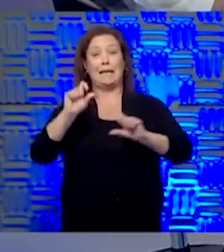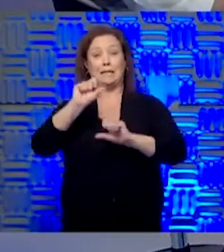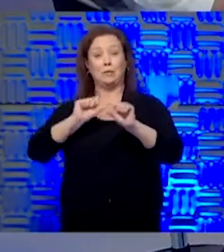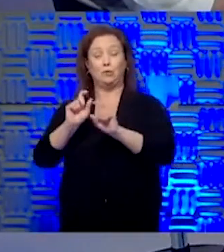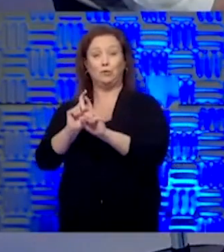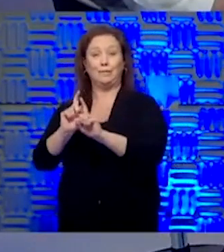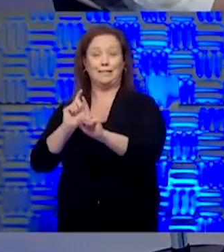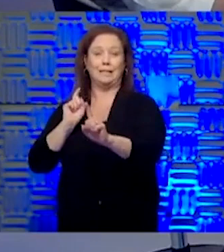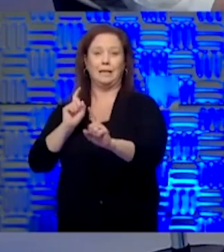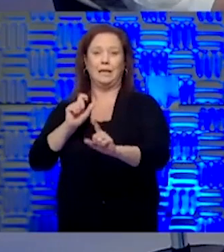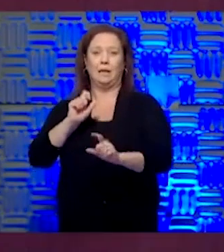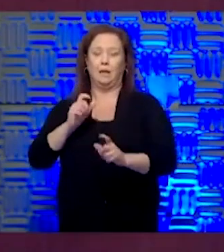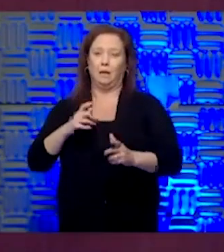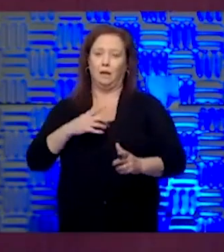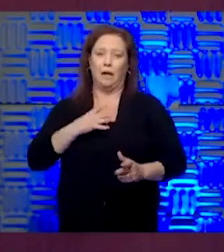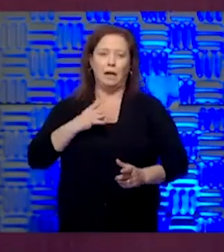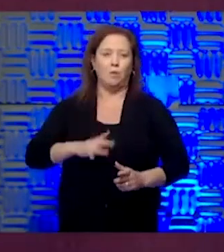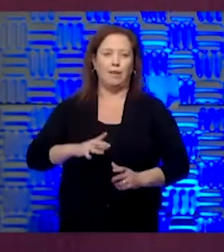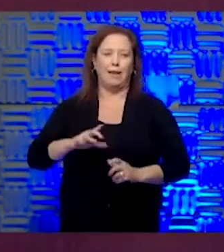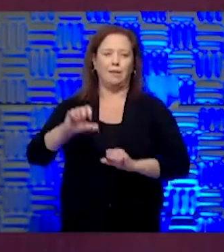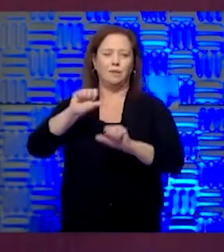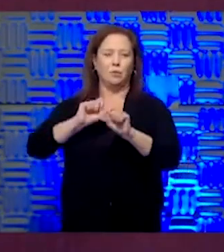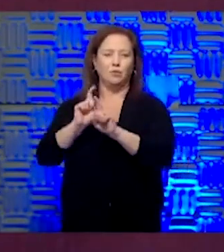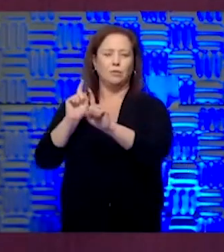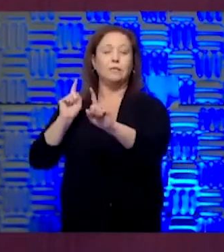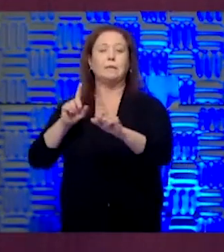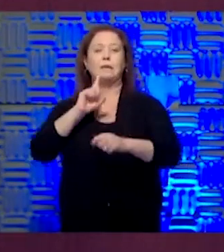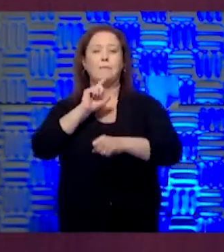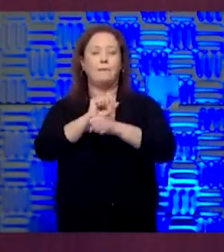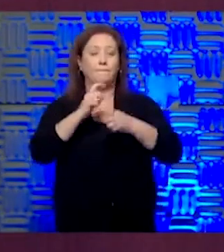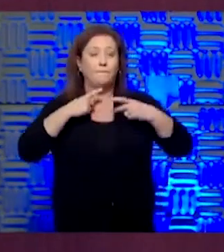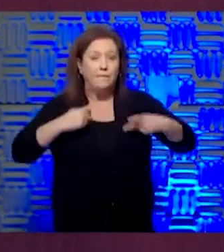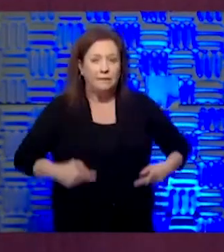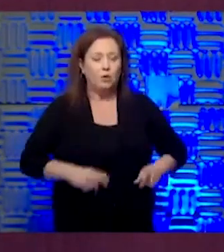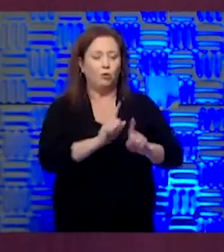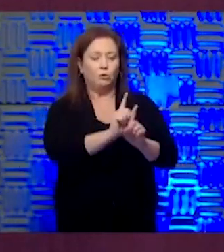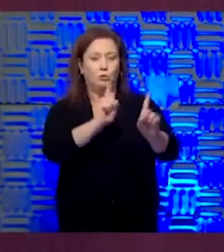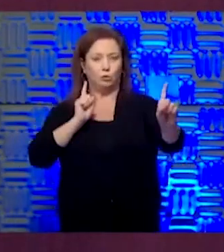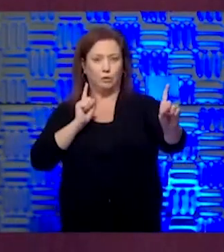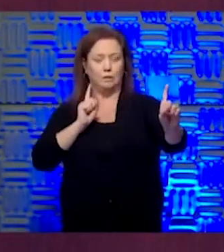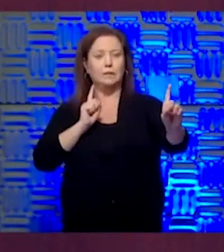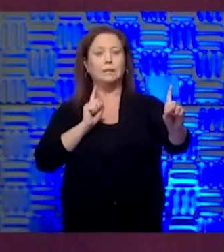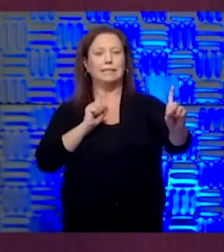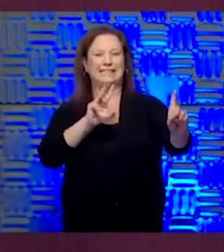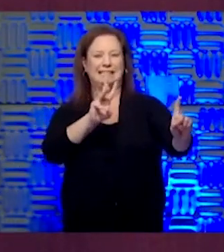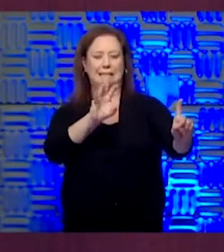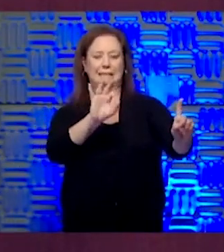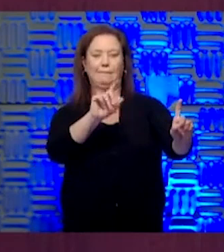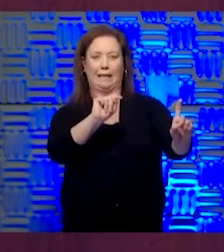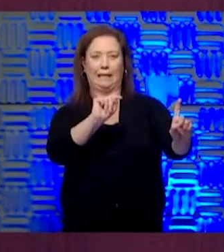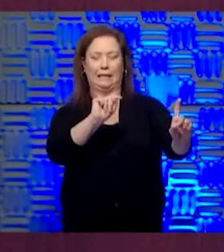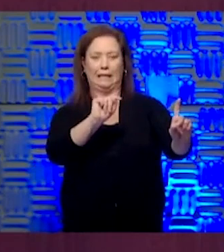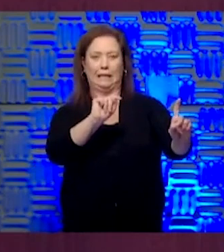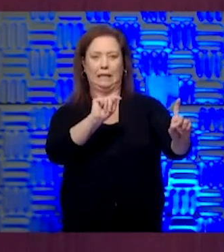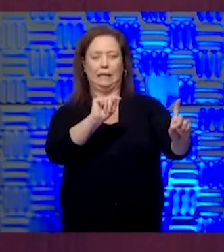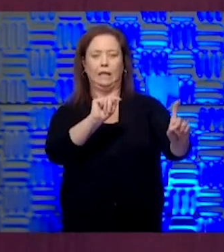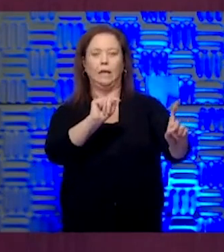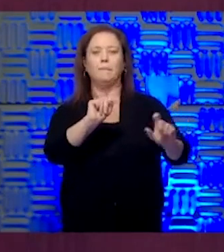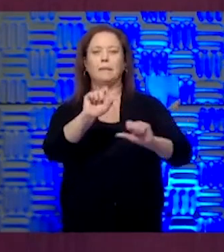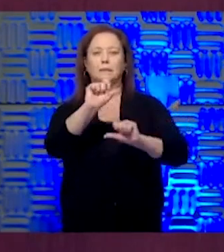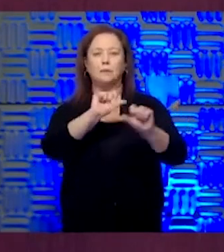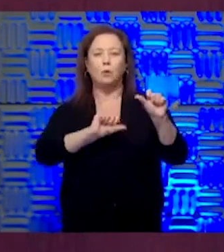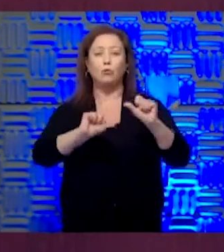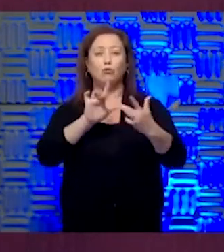not really necessarily a big true. fan of the social distancing term. I think physical distancing is better. I think still maintaining a way to create social contact is really